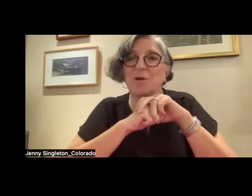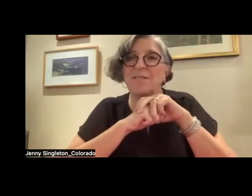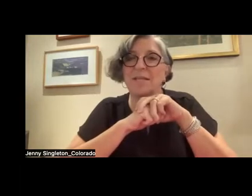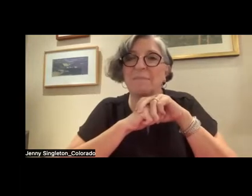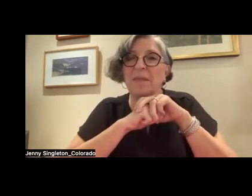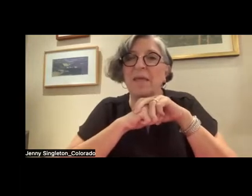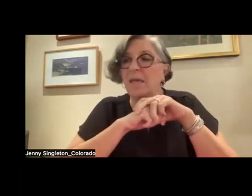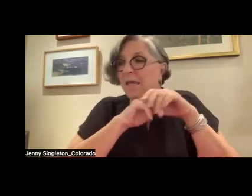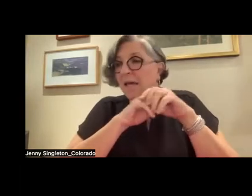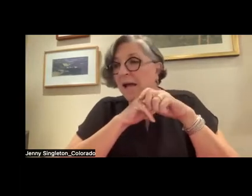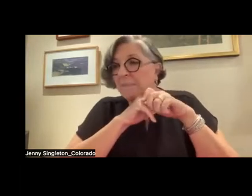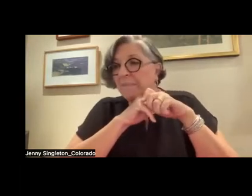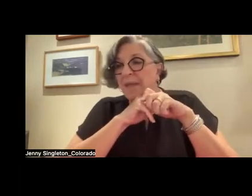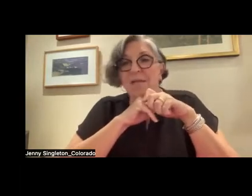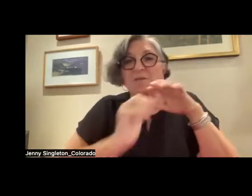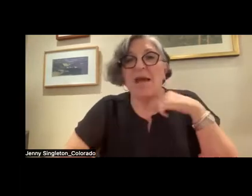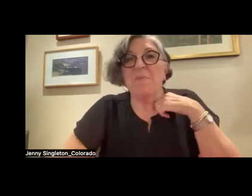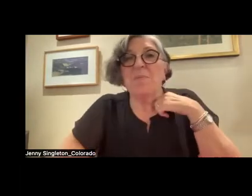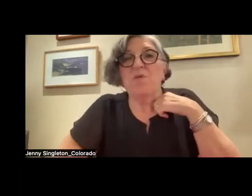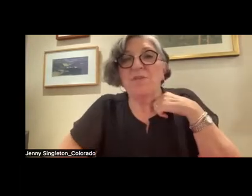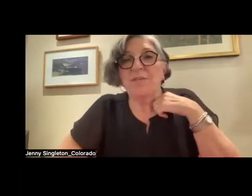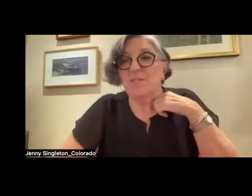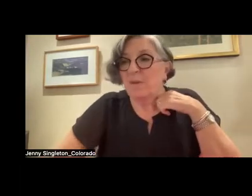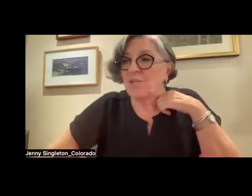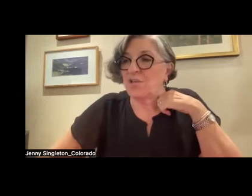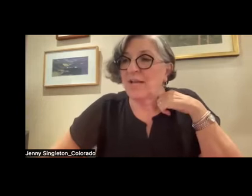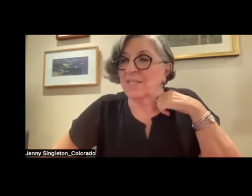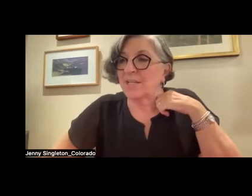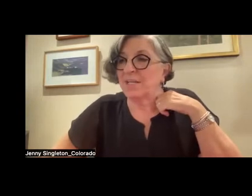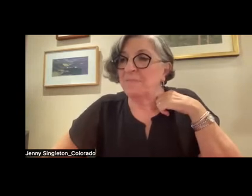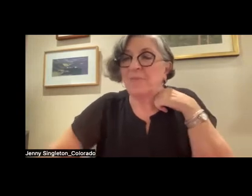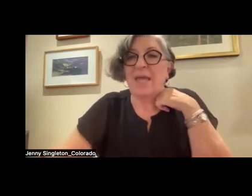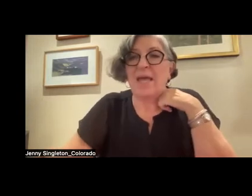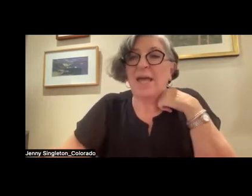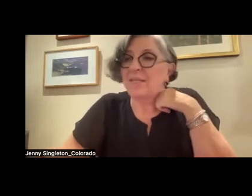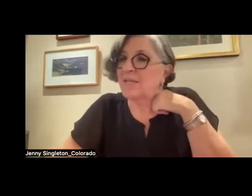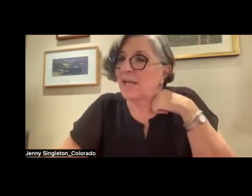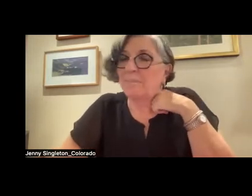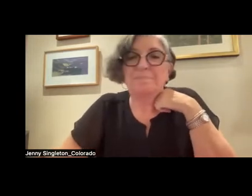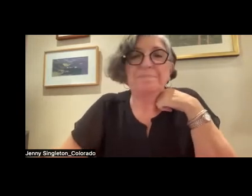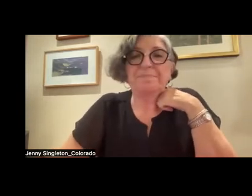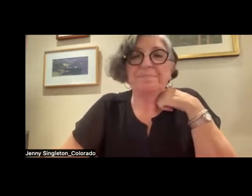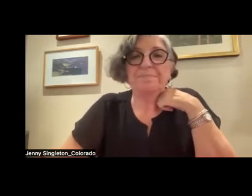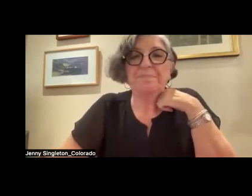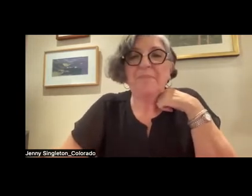phonological processing. So now I'm going to move to the spatial lexicon and